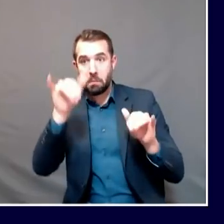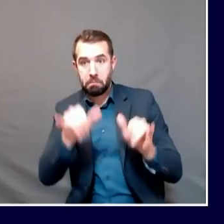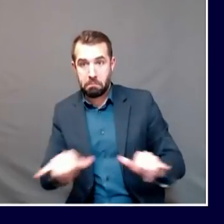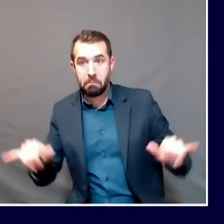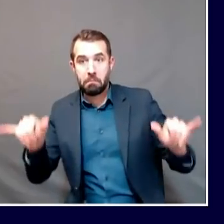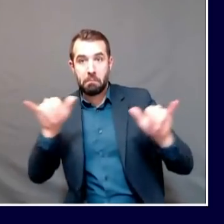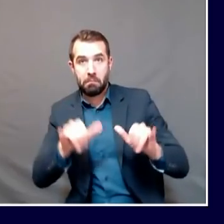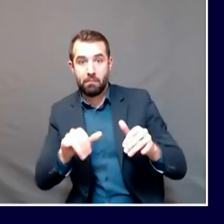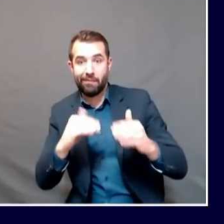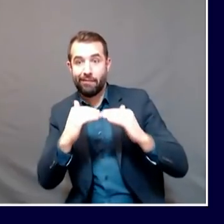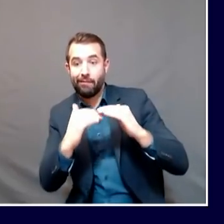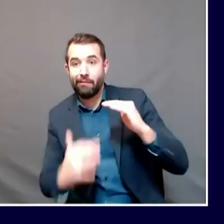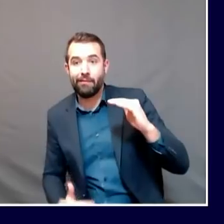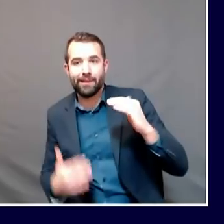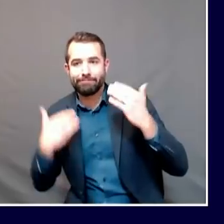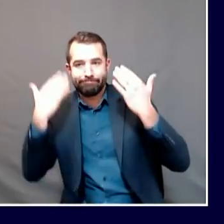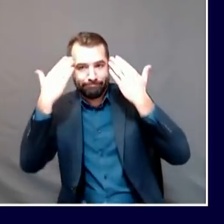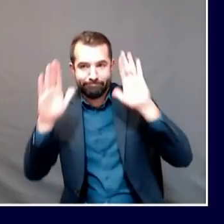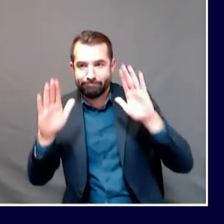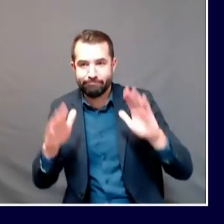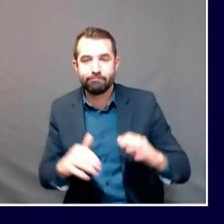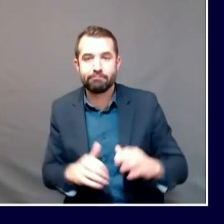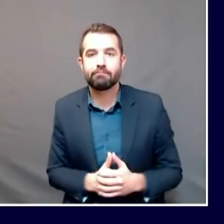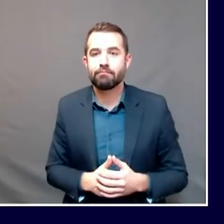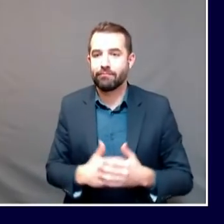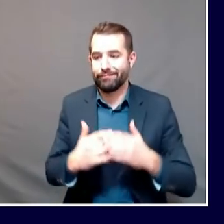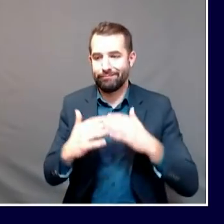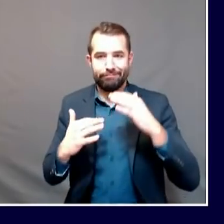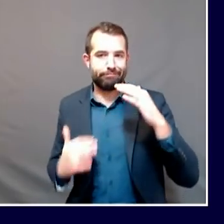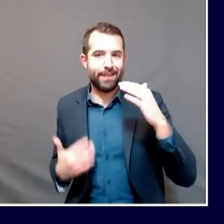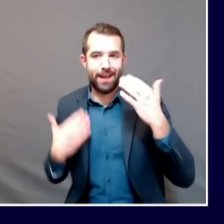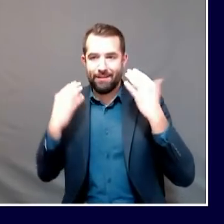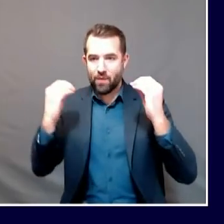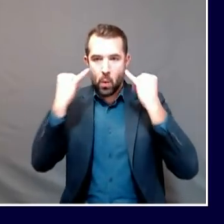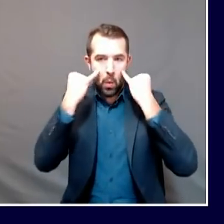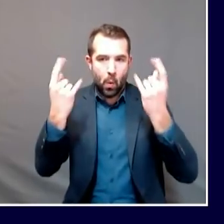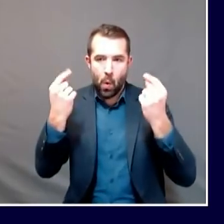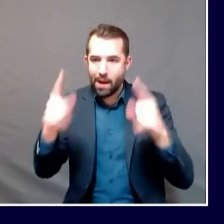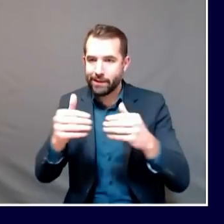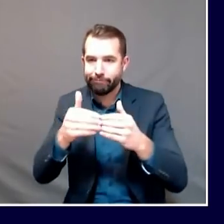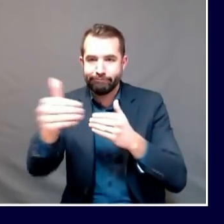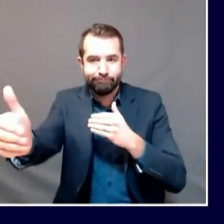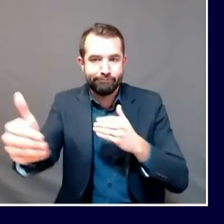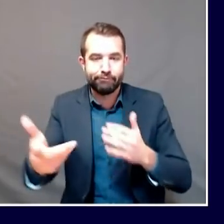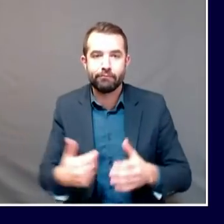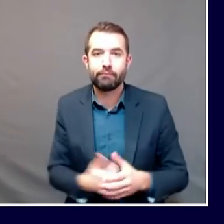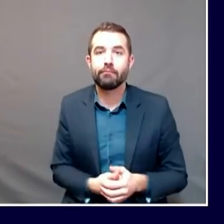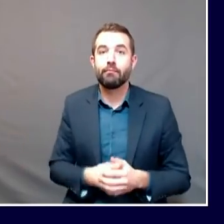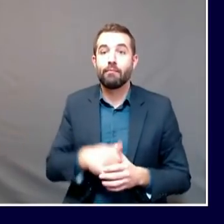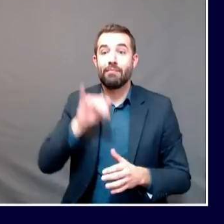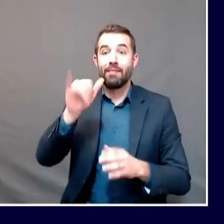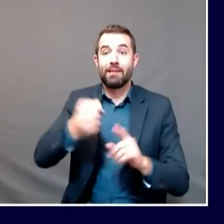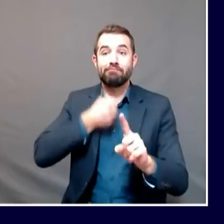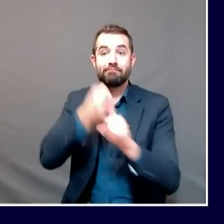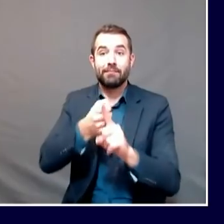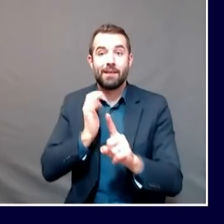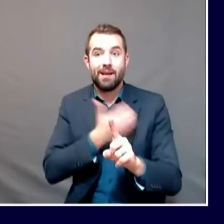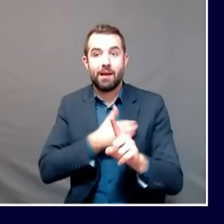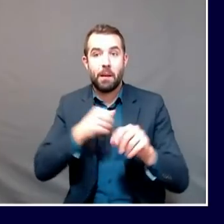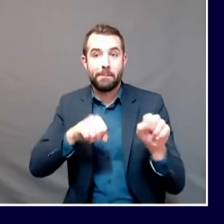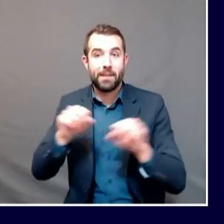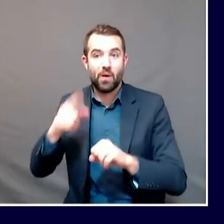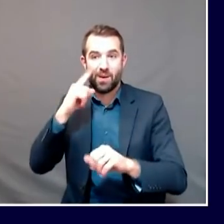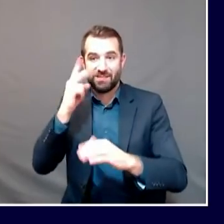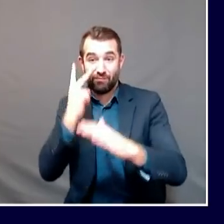just really difficult from a projection perspective to provide what that timeline may look like. We want to be ready to move as quickly